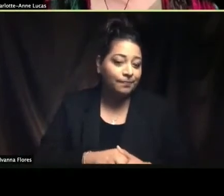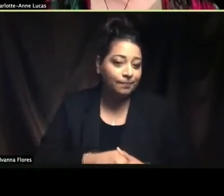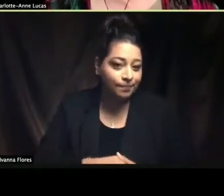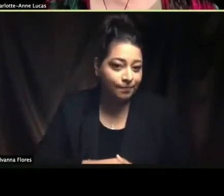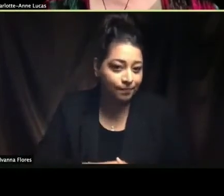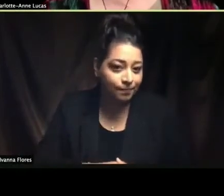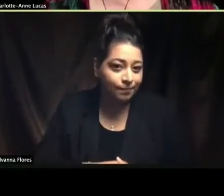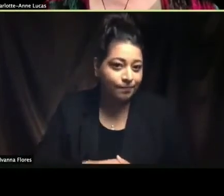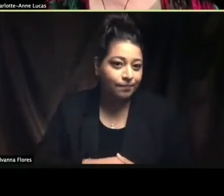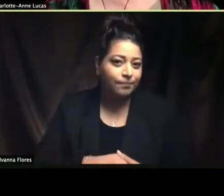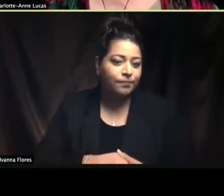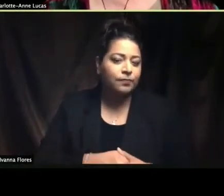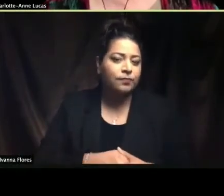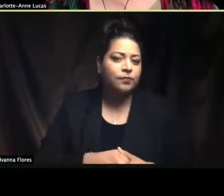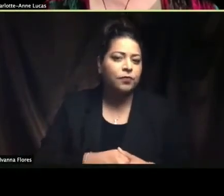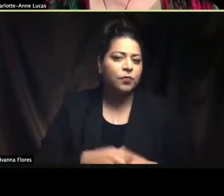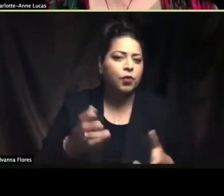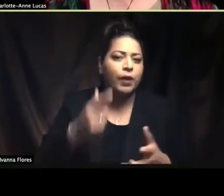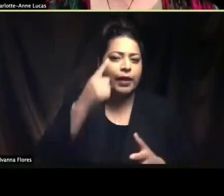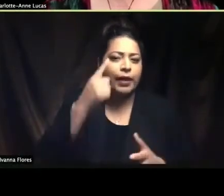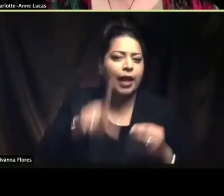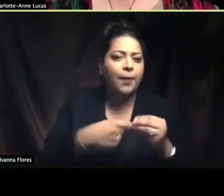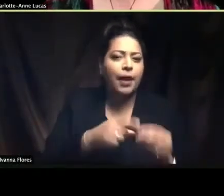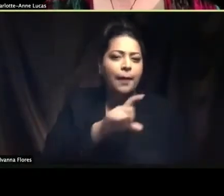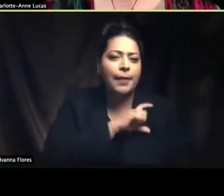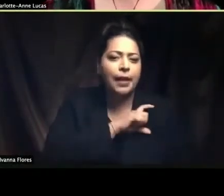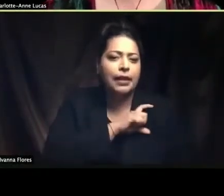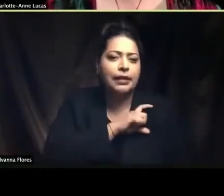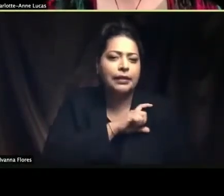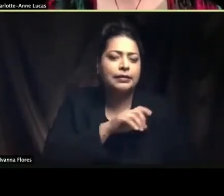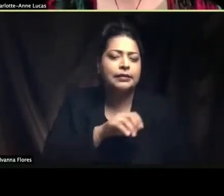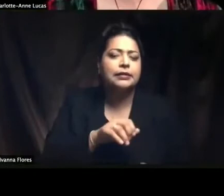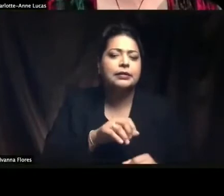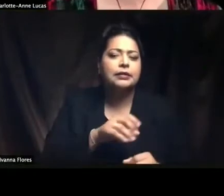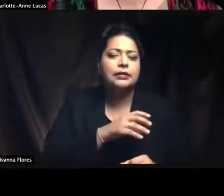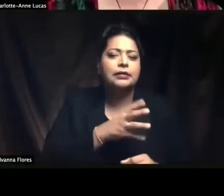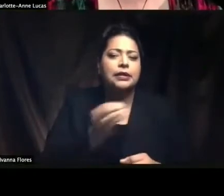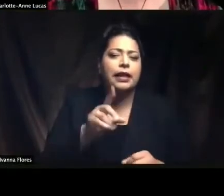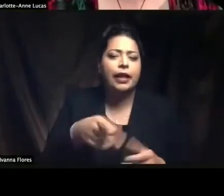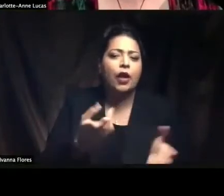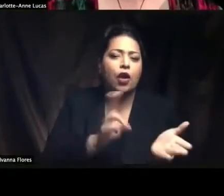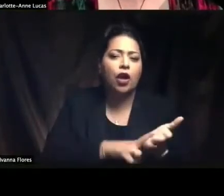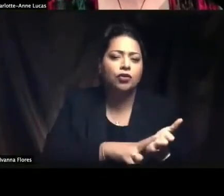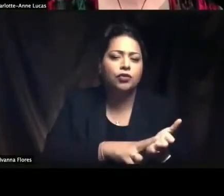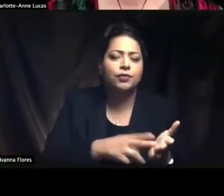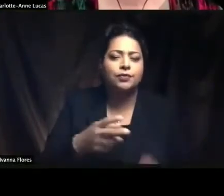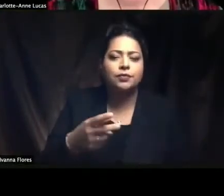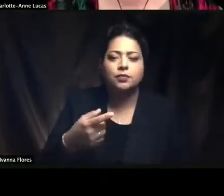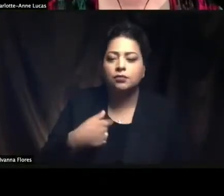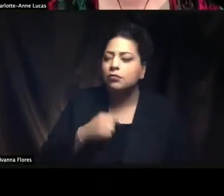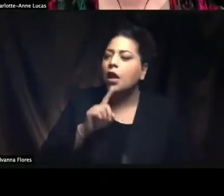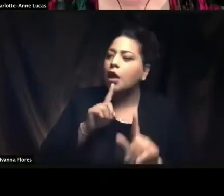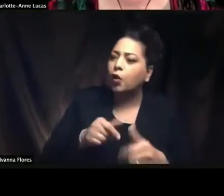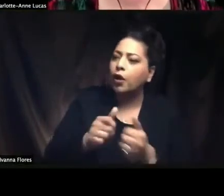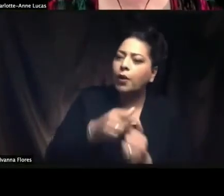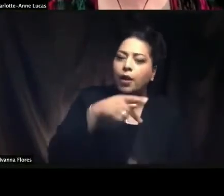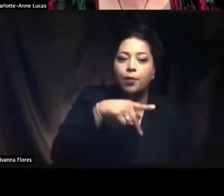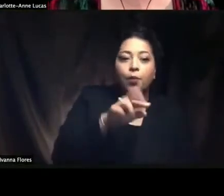what is your position on police accountability in the police contract? Okay. I am in agreement with